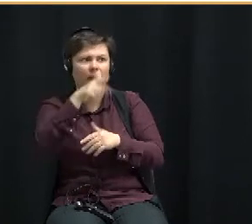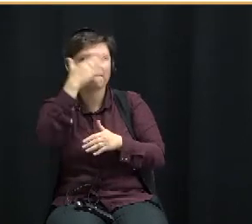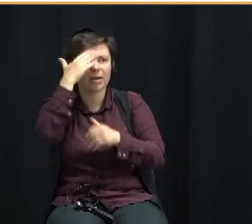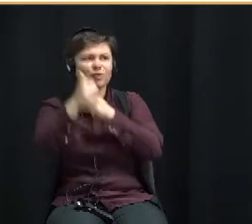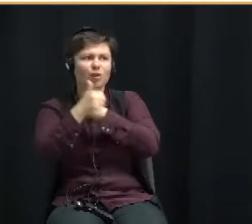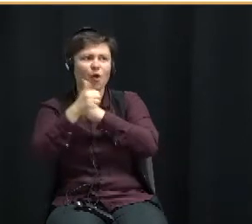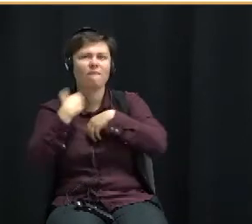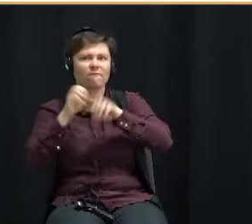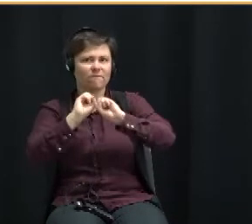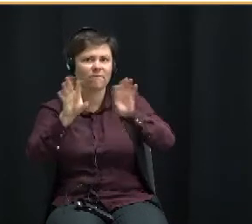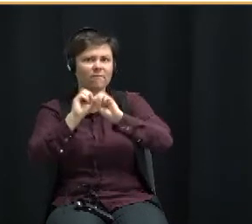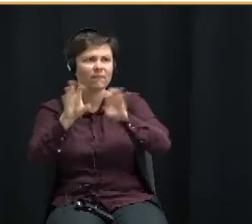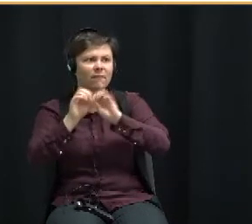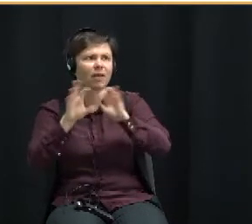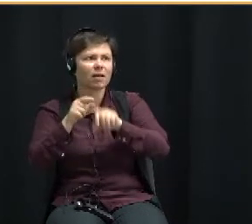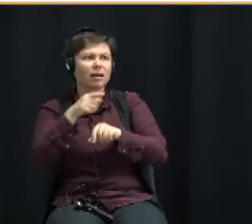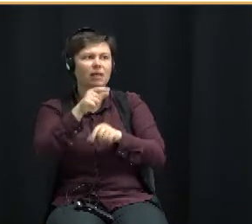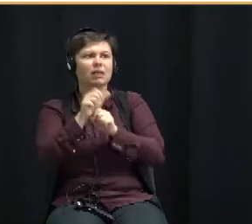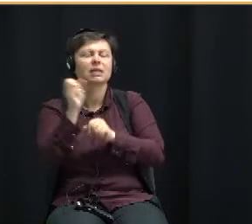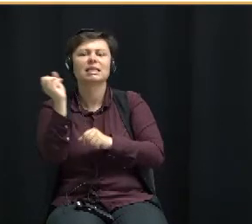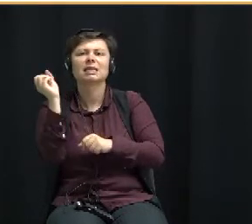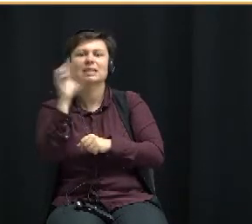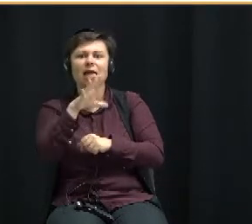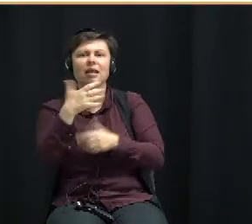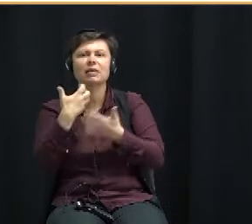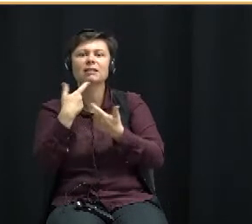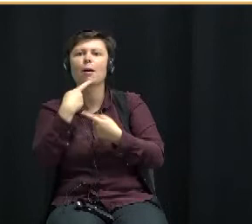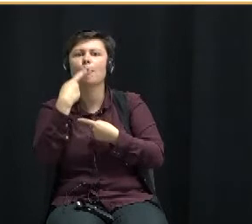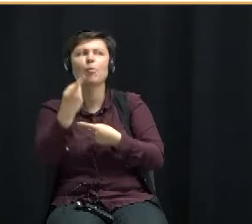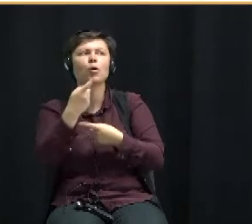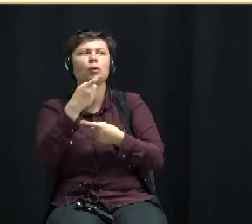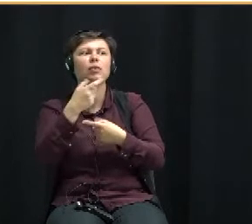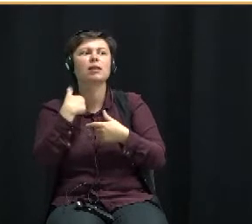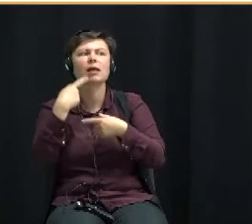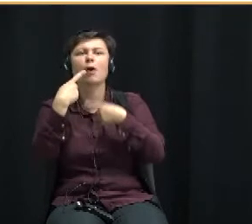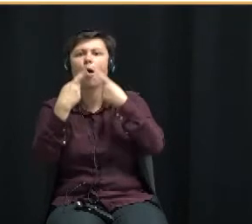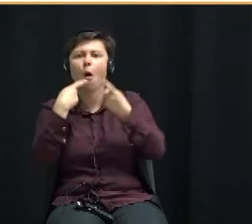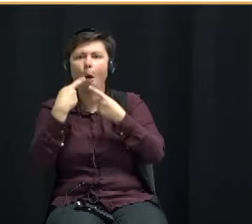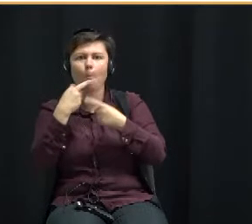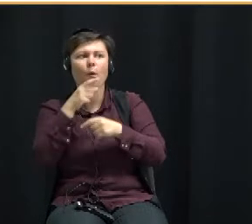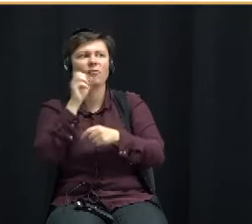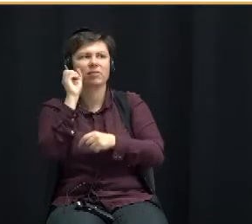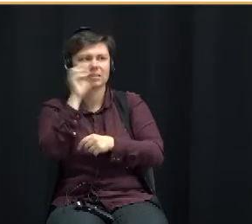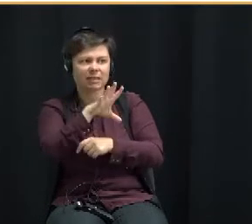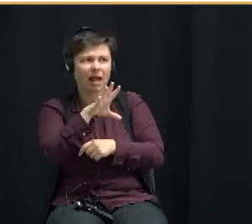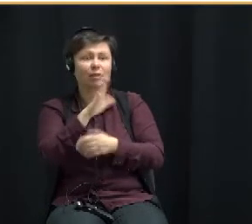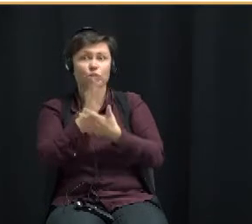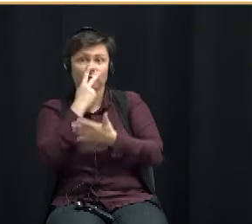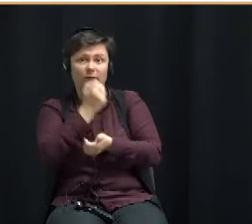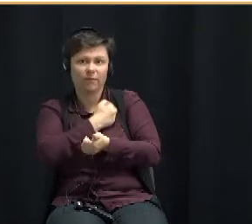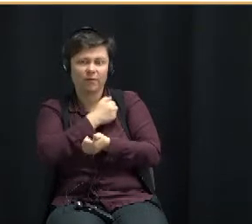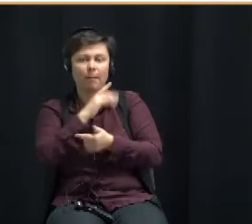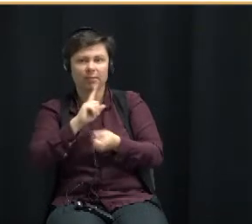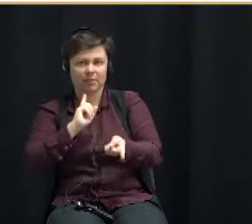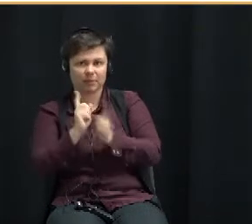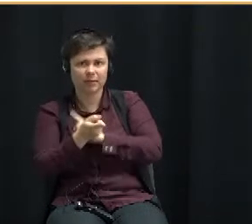I will say something about the slide when I change it. So okay, so thank you. Now I am on the